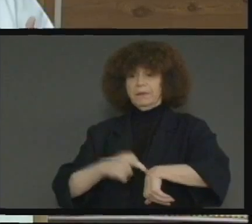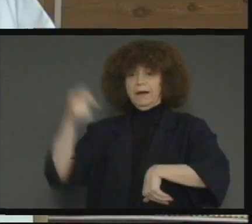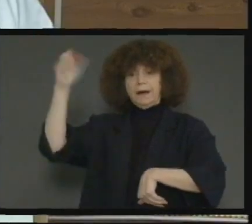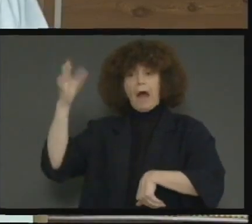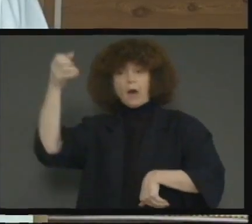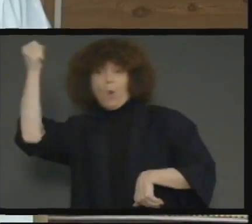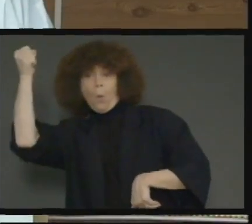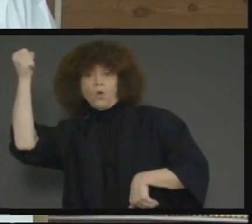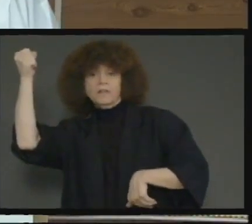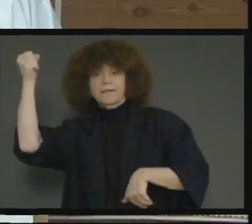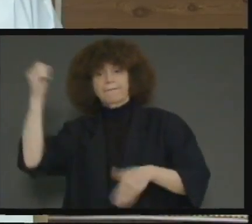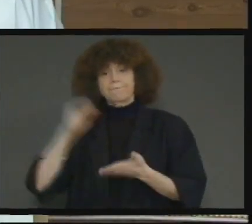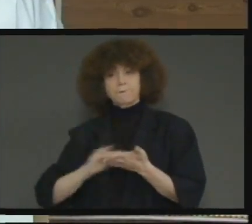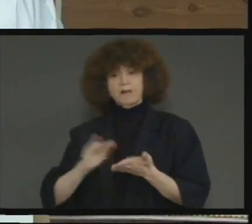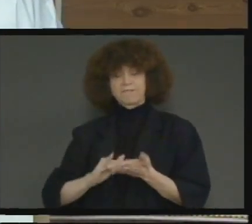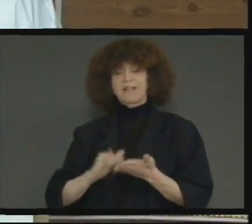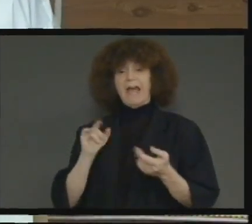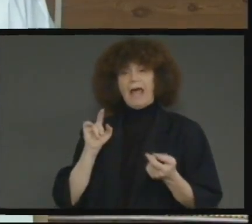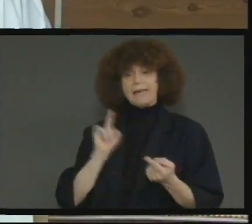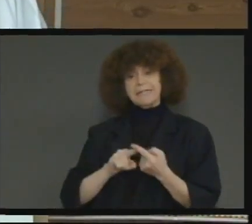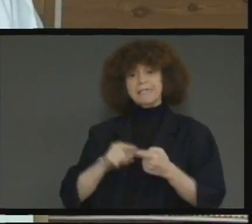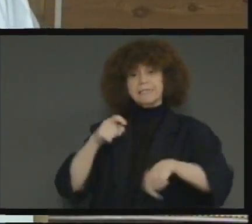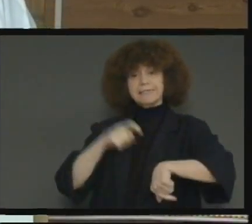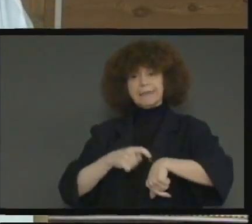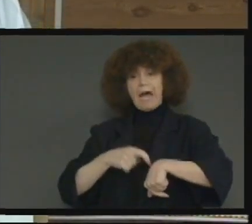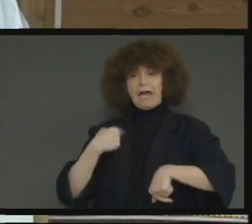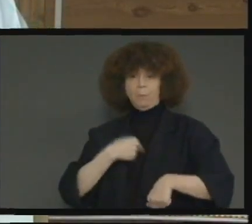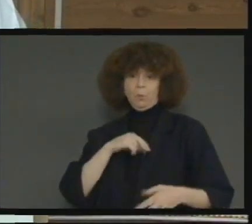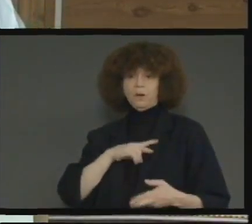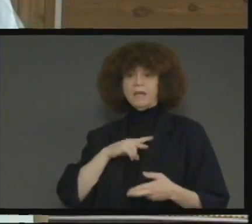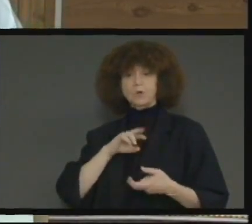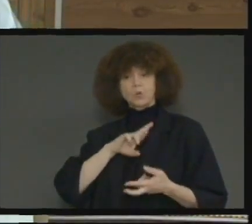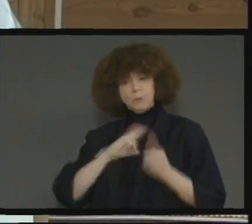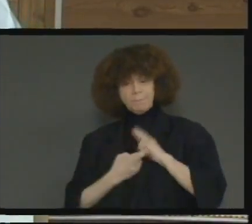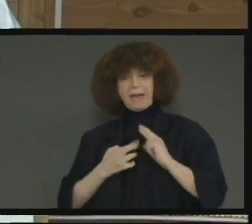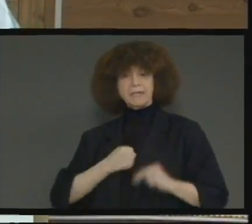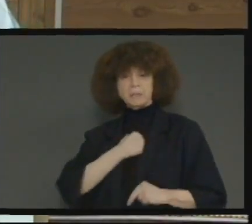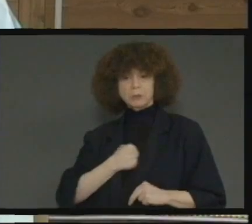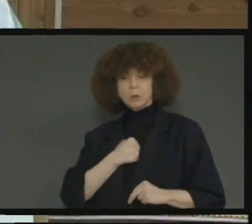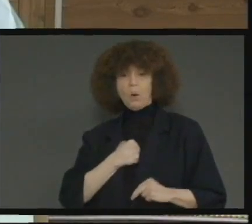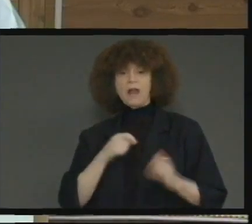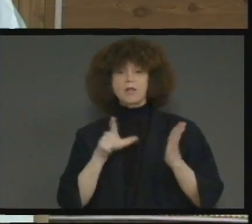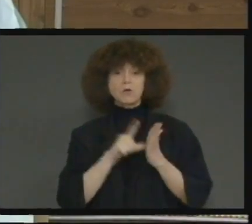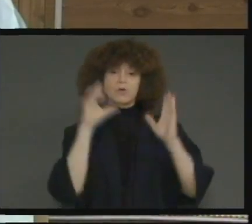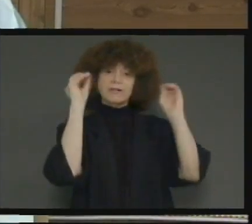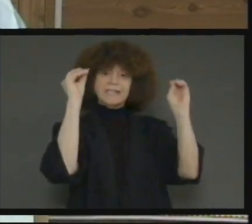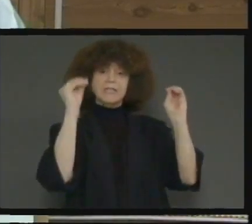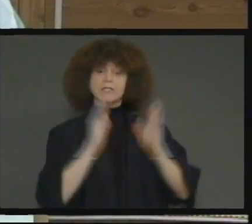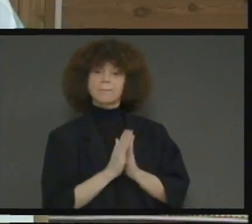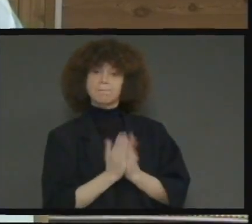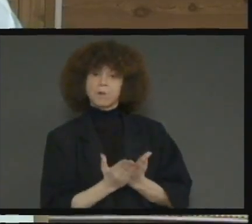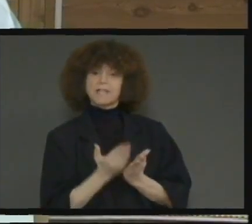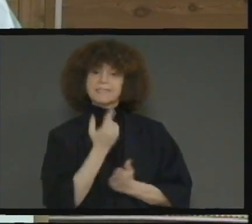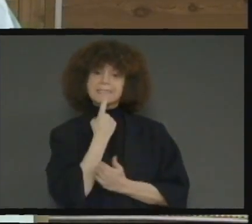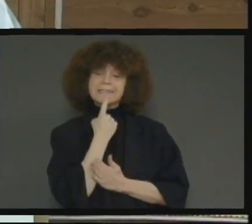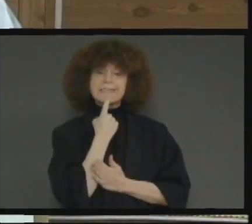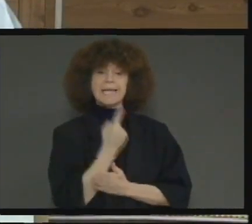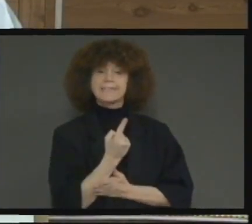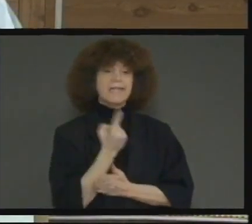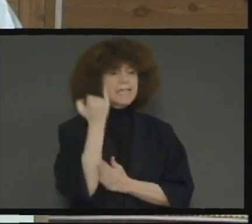Genesis chapter 2, verse 7, it says, "Then the Lord God formed the man out of the dust of the ground